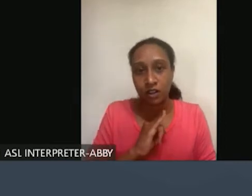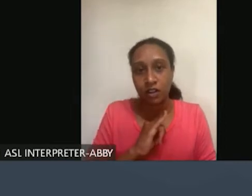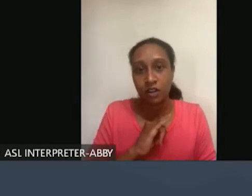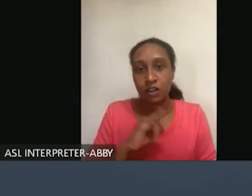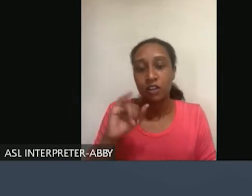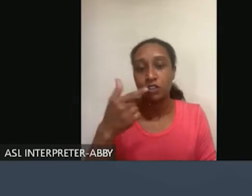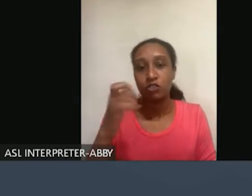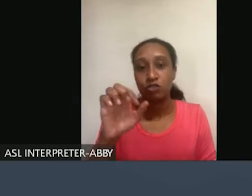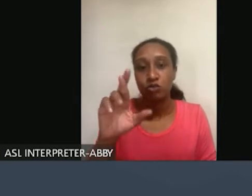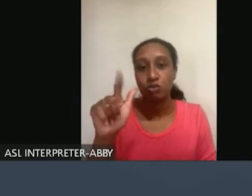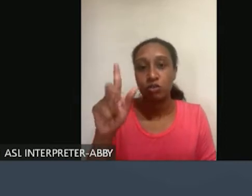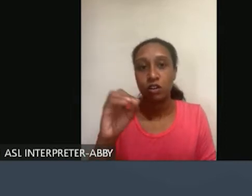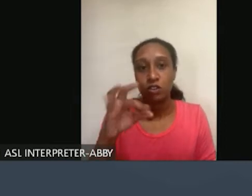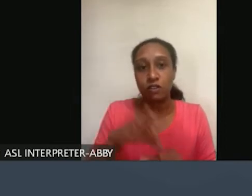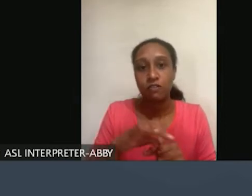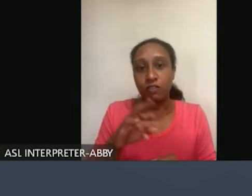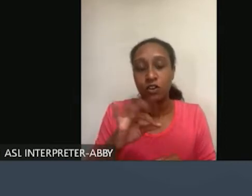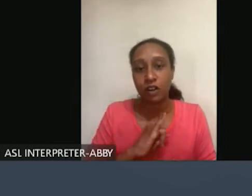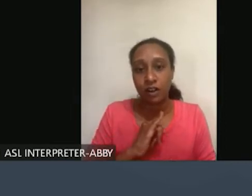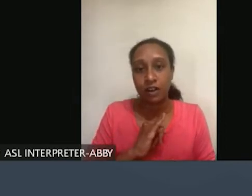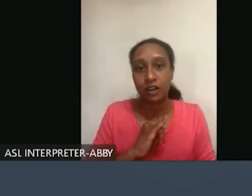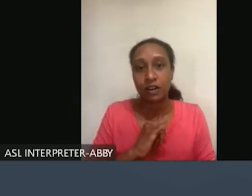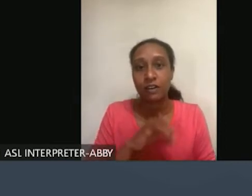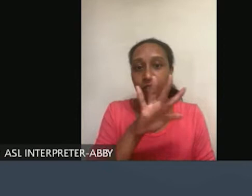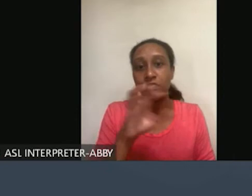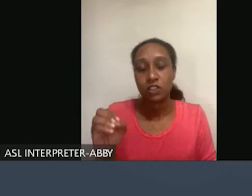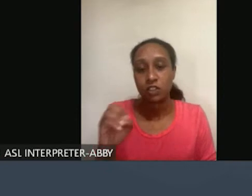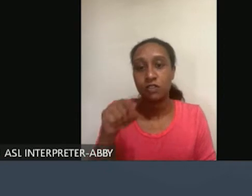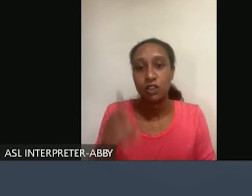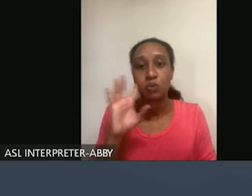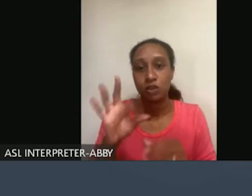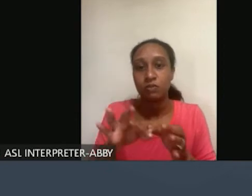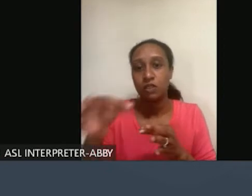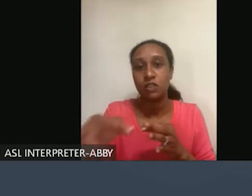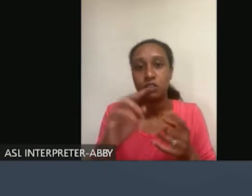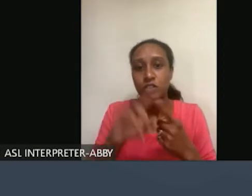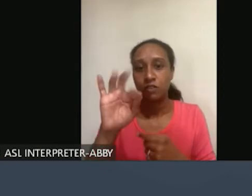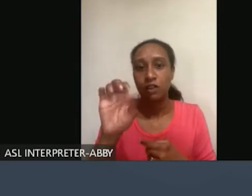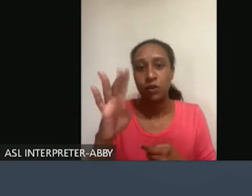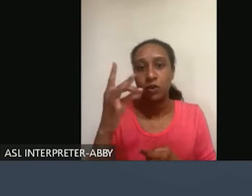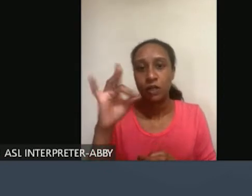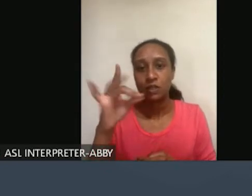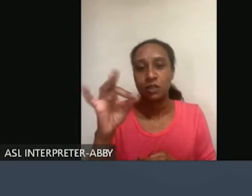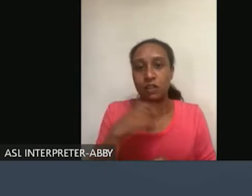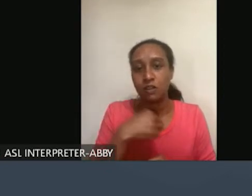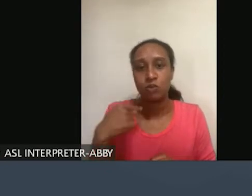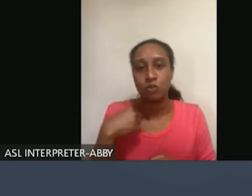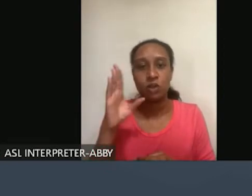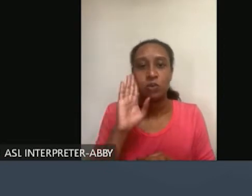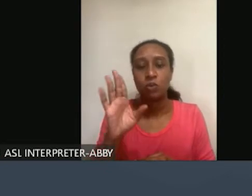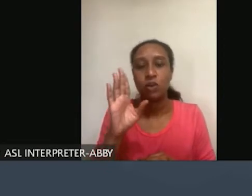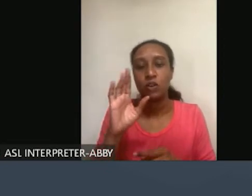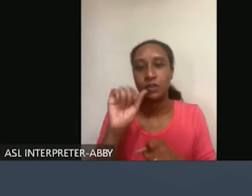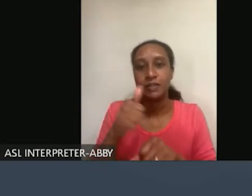Vote aye. The ayes have it 5-0. This matter will be continued until February 18th, and we will look to set it